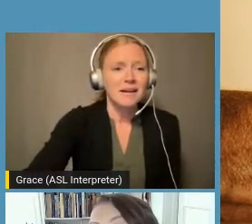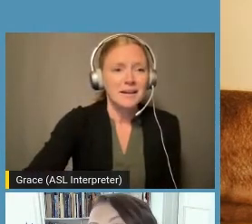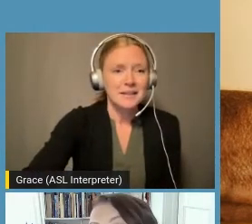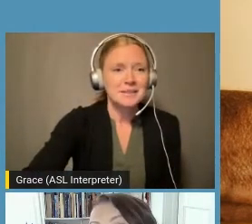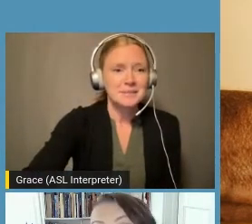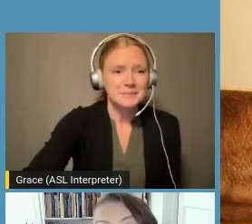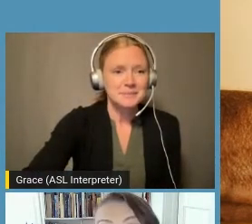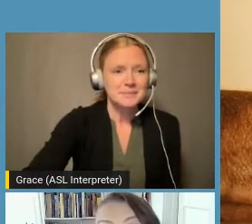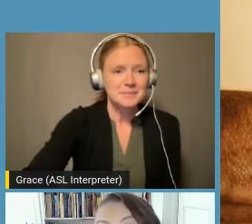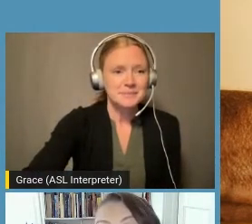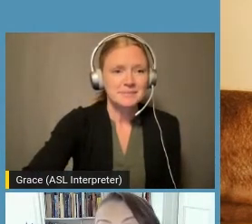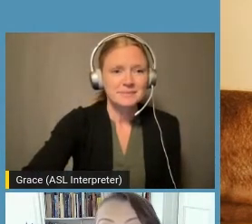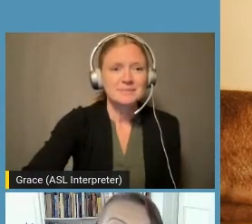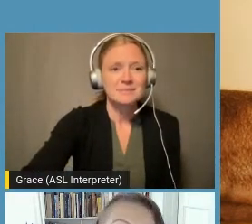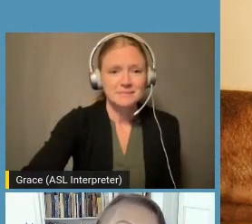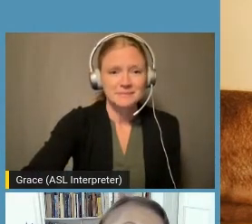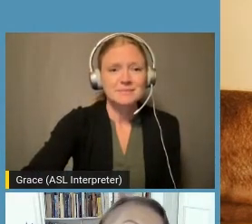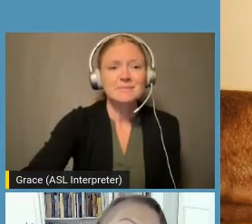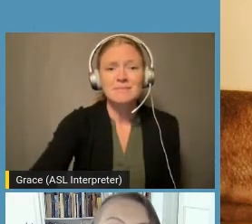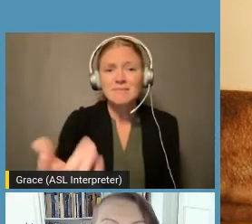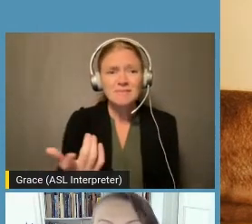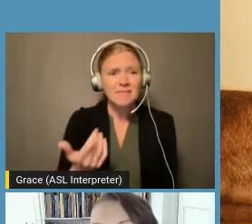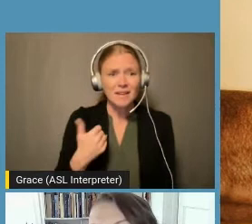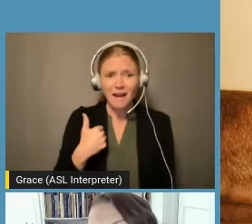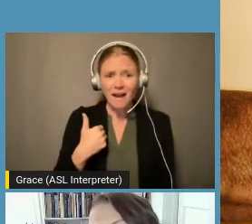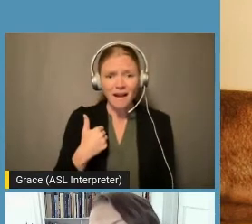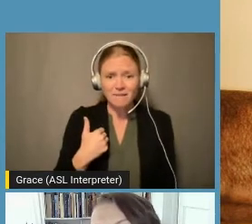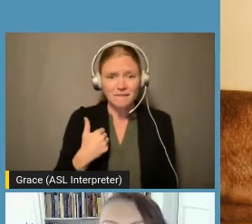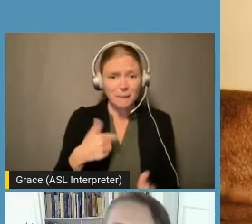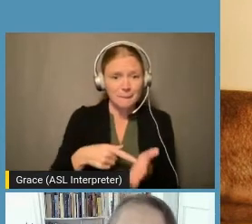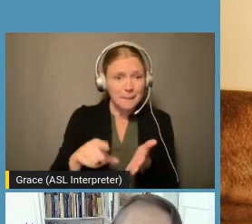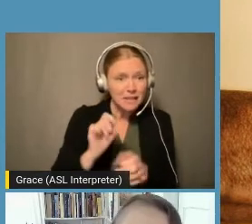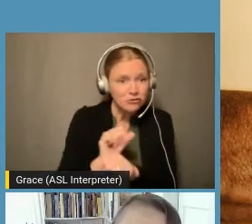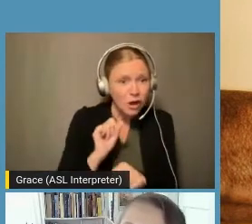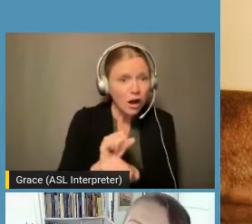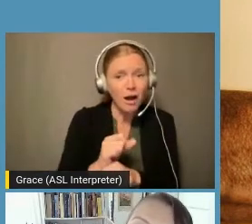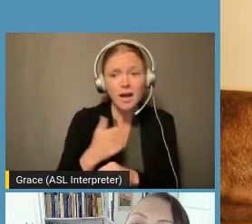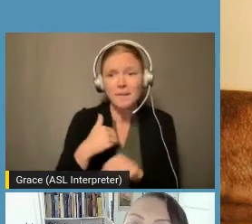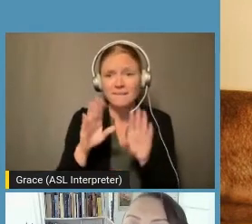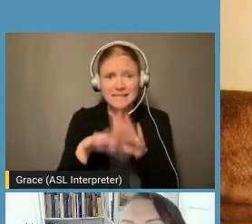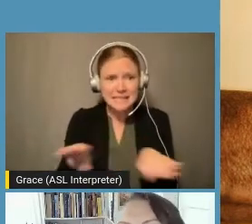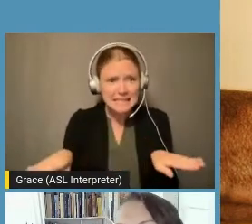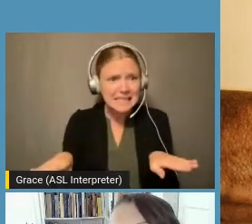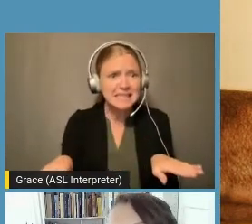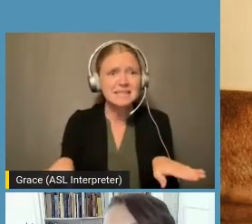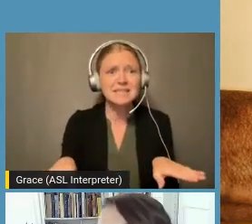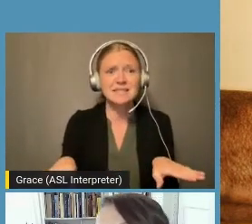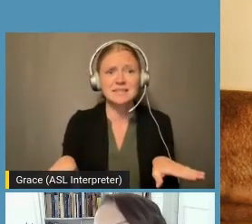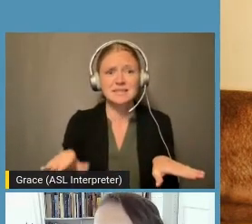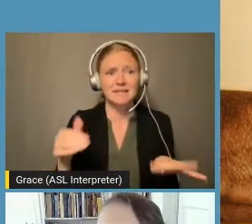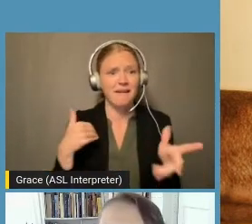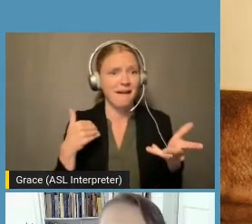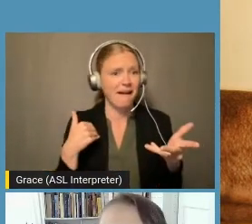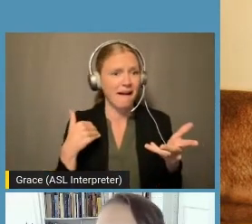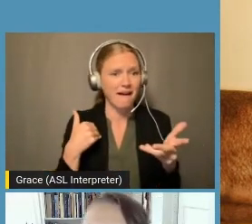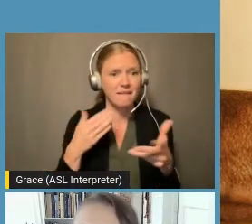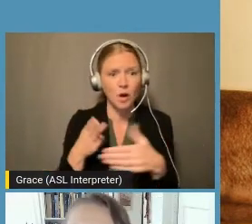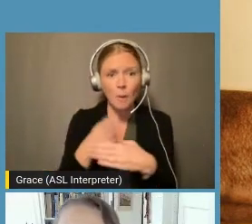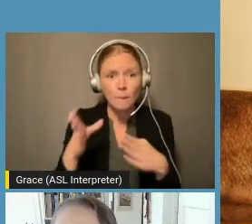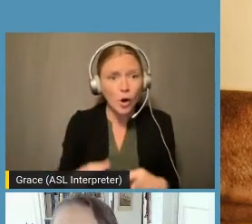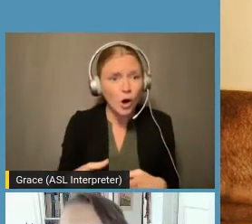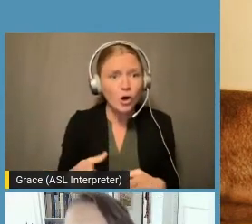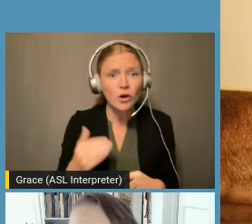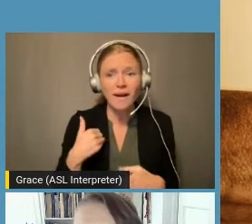you, as a person who has a paying job, and maybe you have kids, and, you know, you have a partner, or you